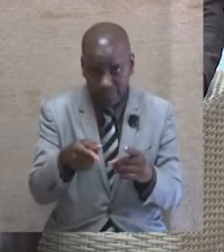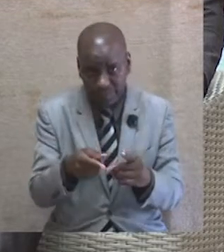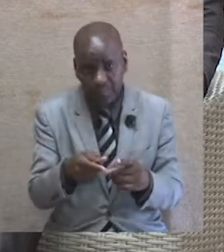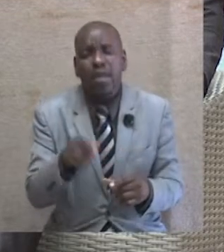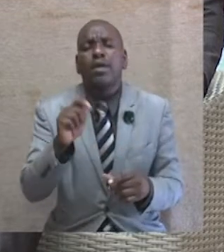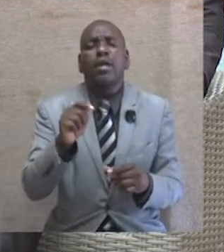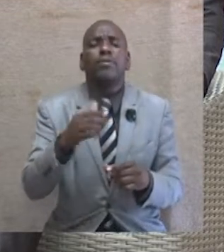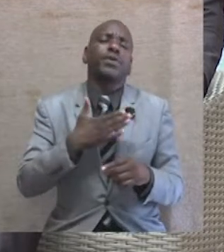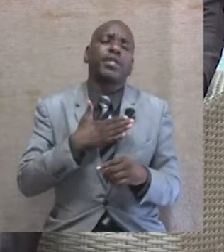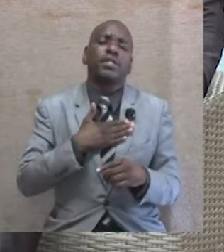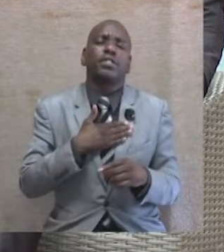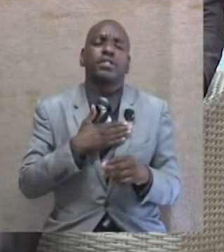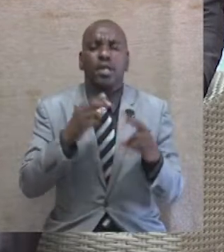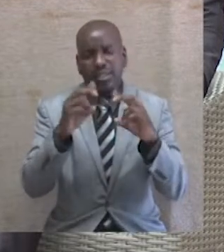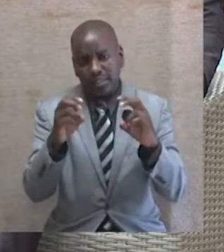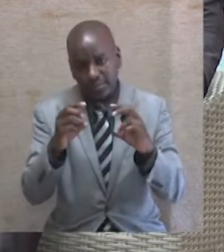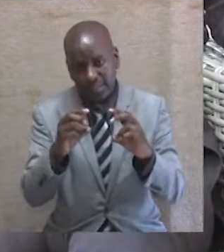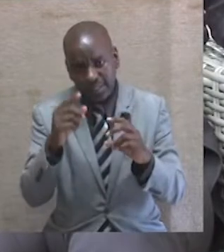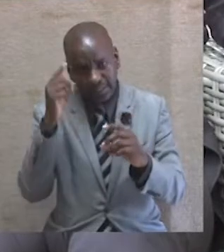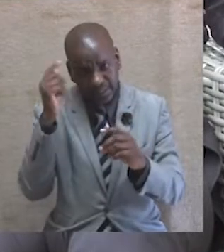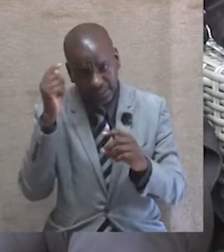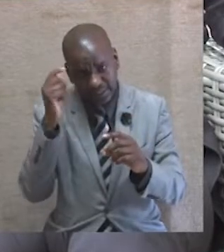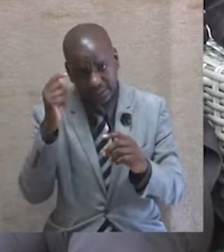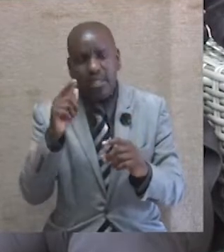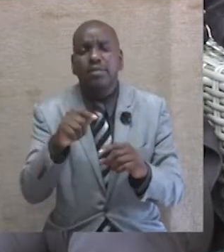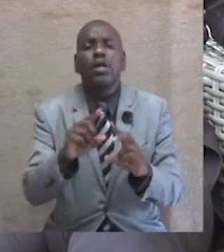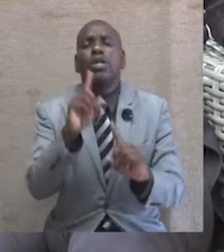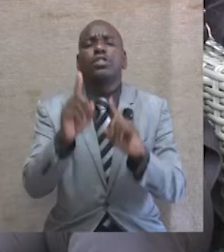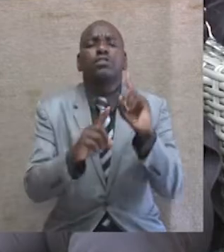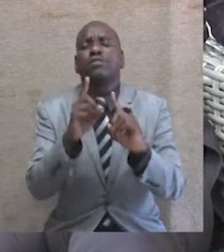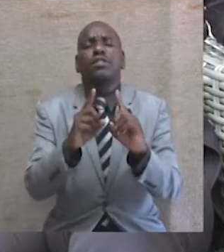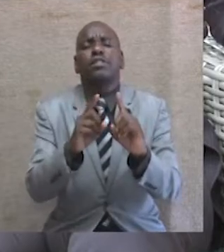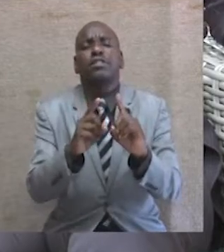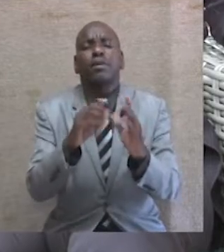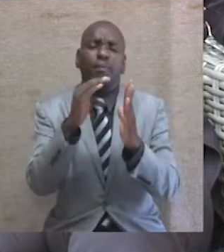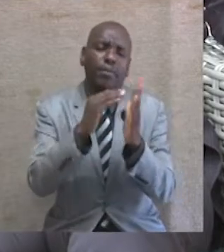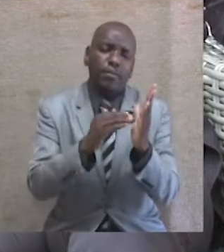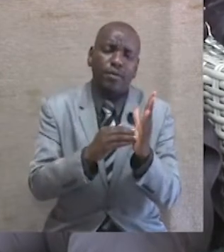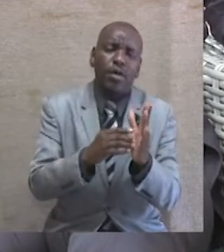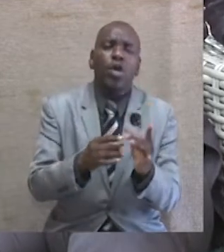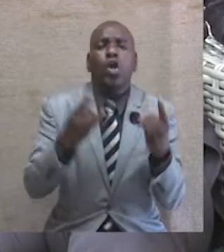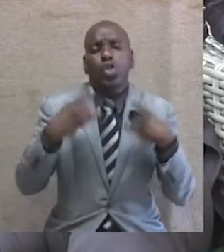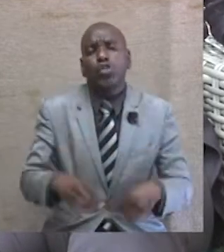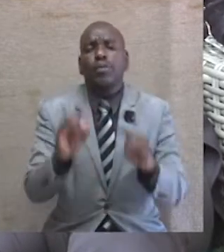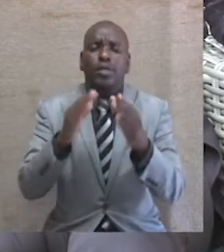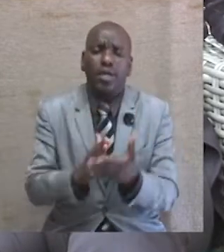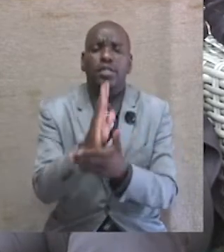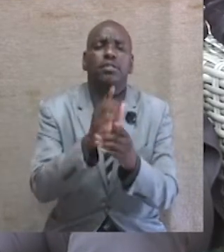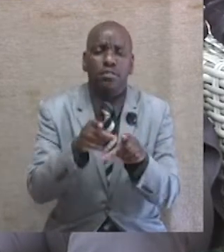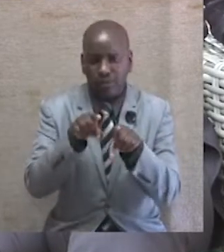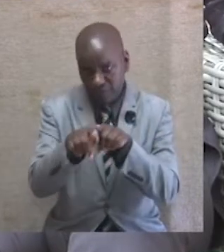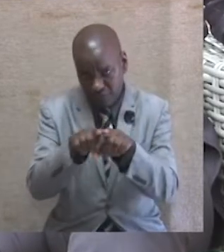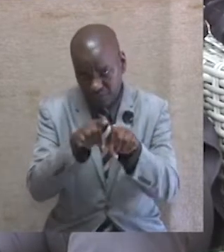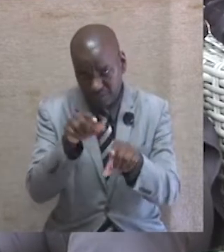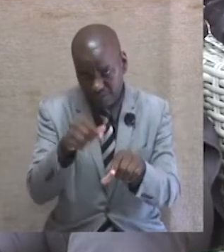expect it to be? We need to have assessments as guided by different treaties that speaks on human rights, to say, are